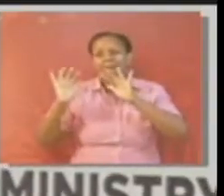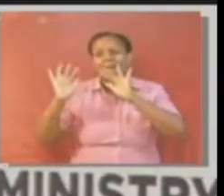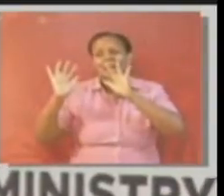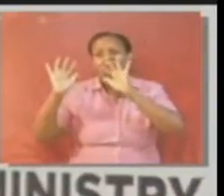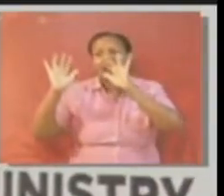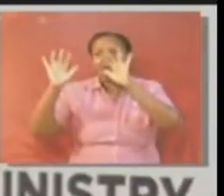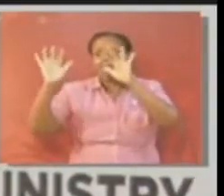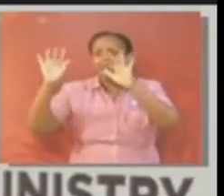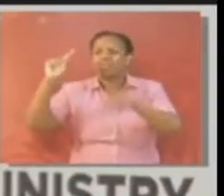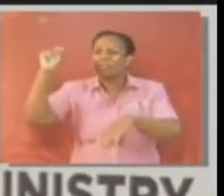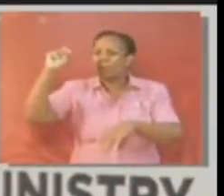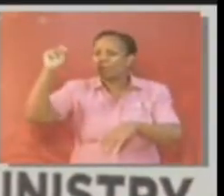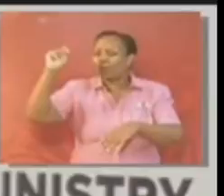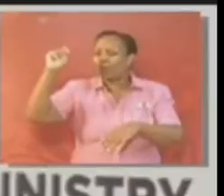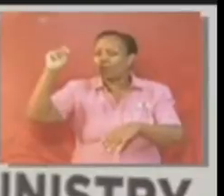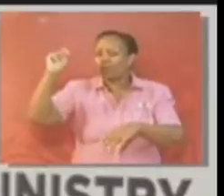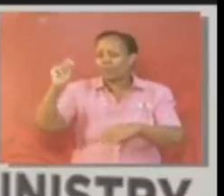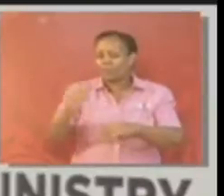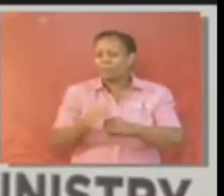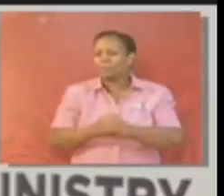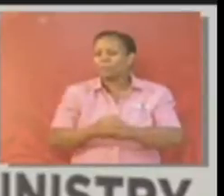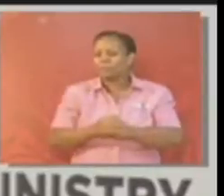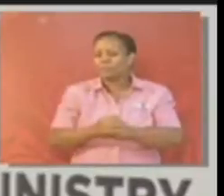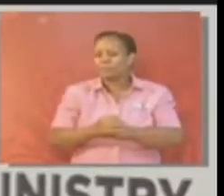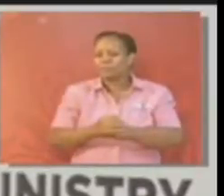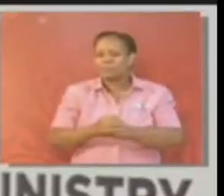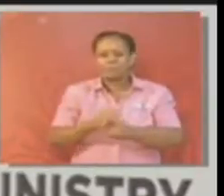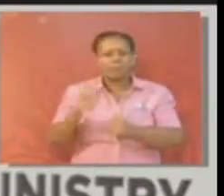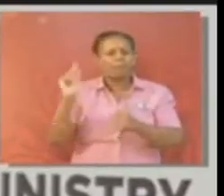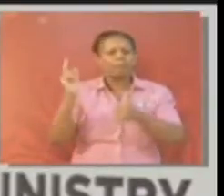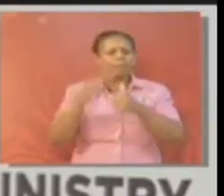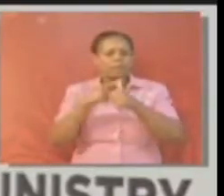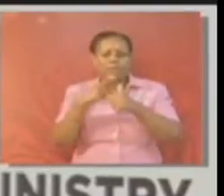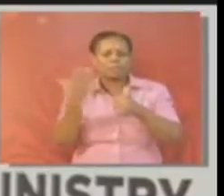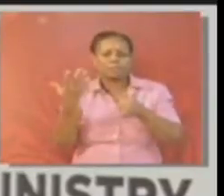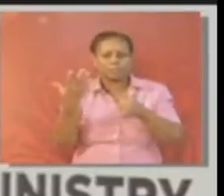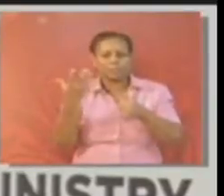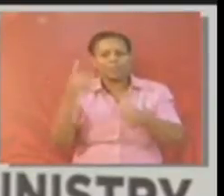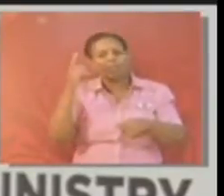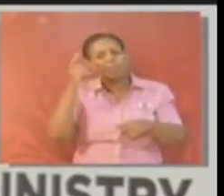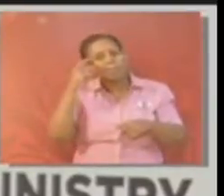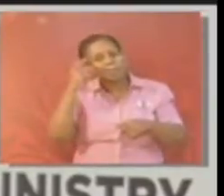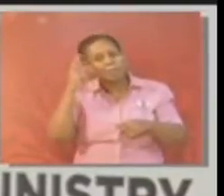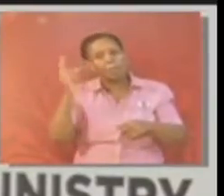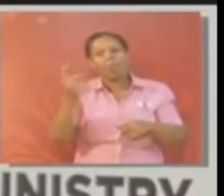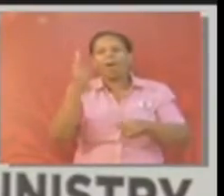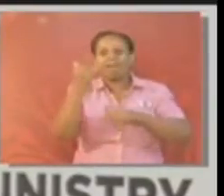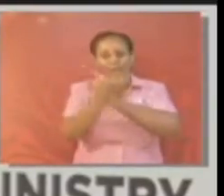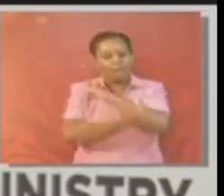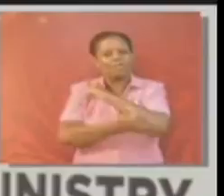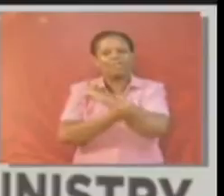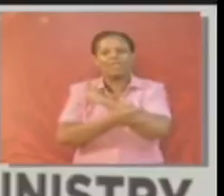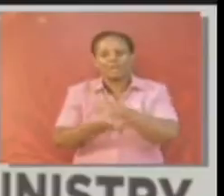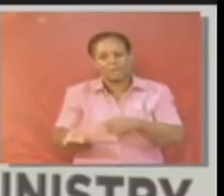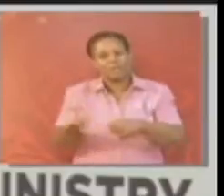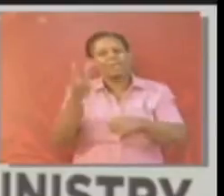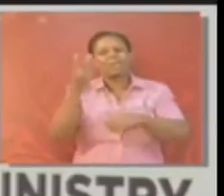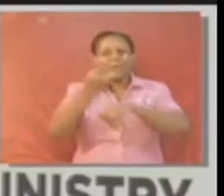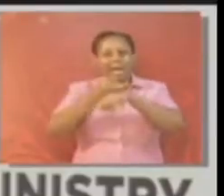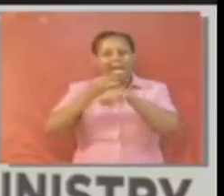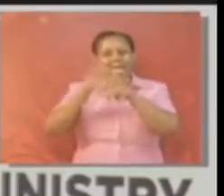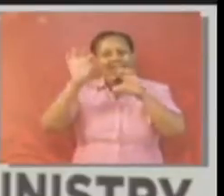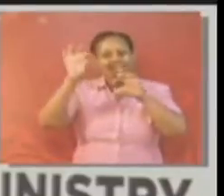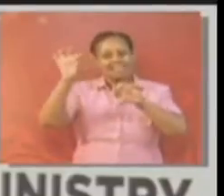the preventative measures that we would take place, it is 1 country, 2 different islands. So we do have ferry service and we